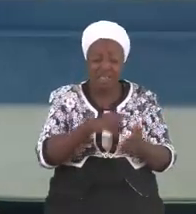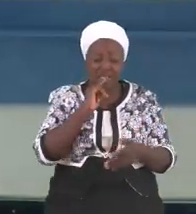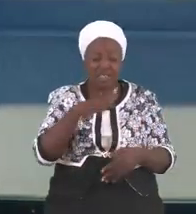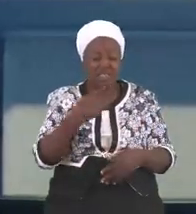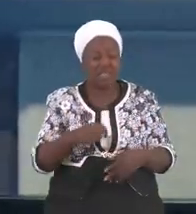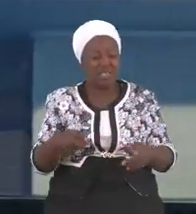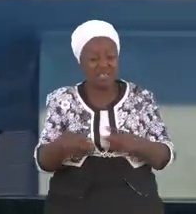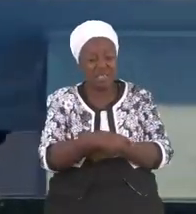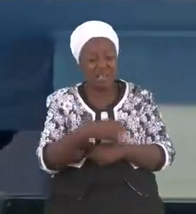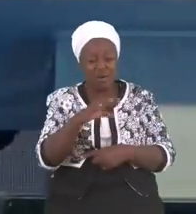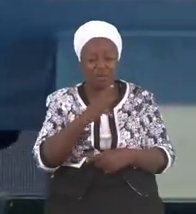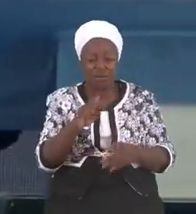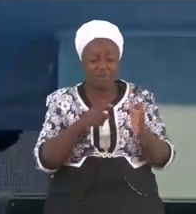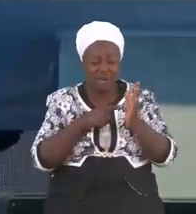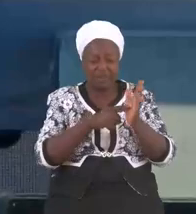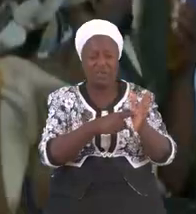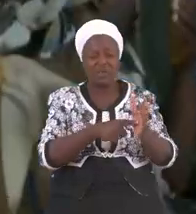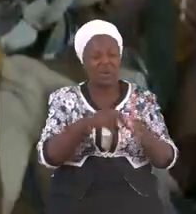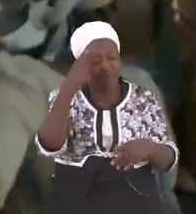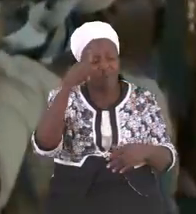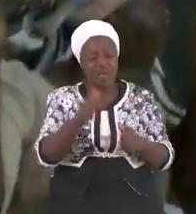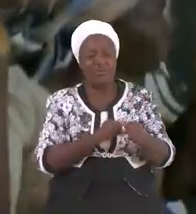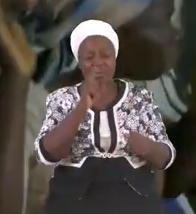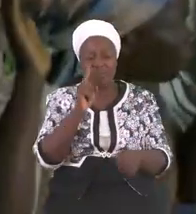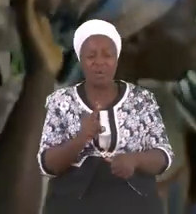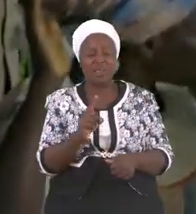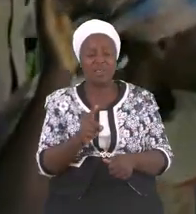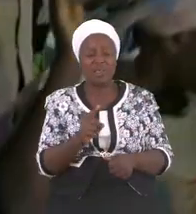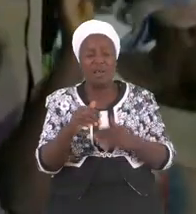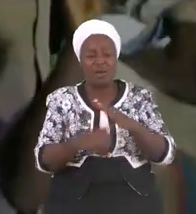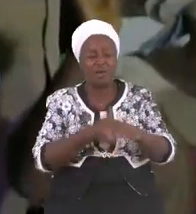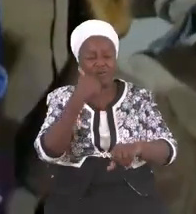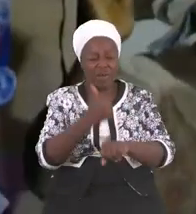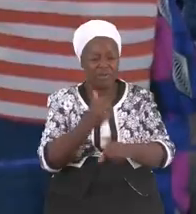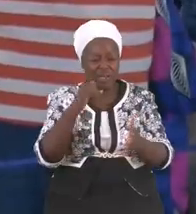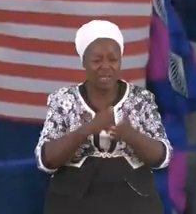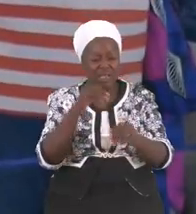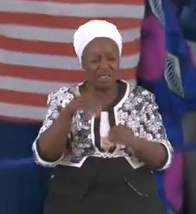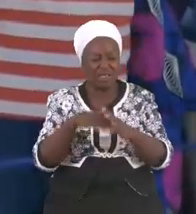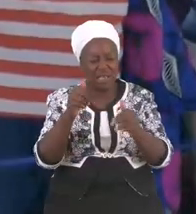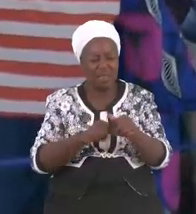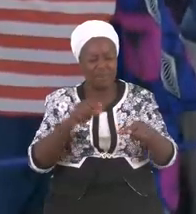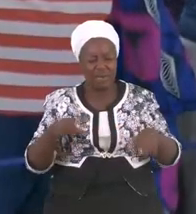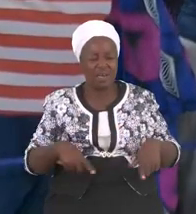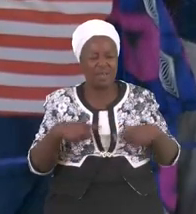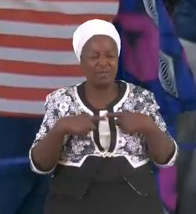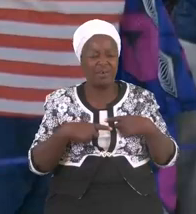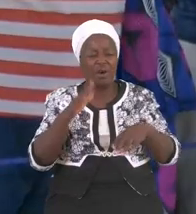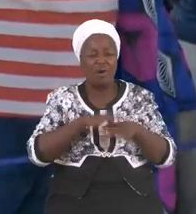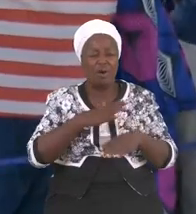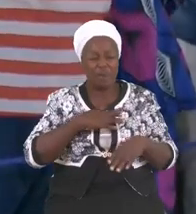your manifestation for everyone. Amen. Confirm it in every life. Amen. On my right,